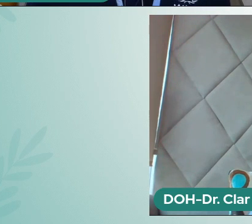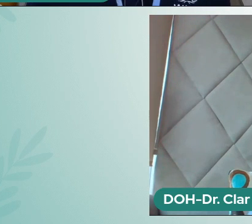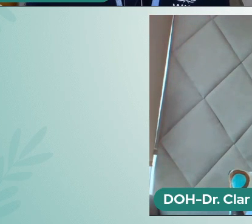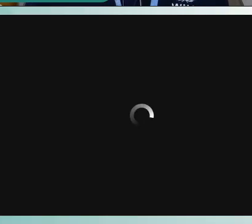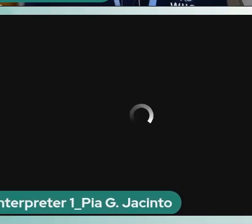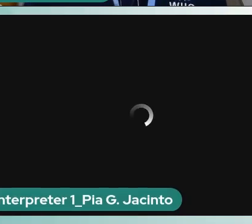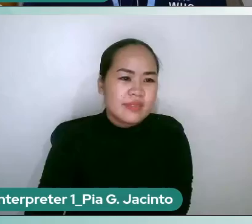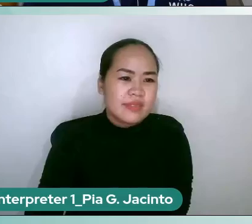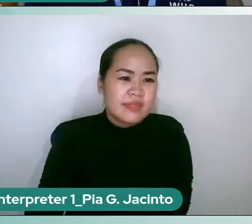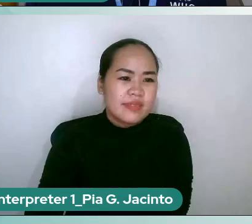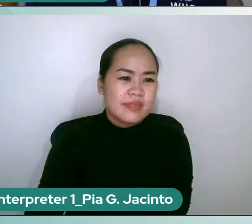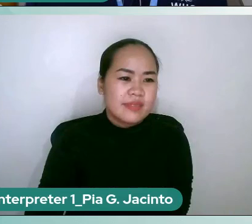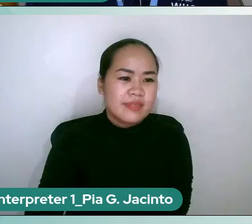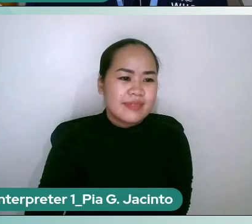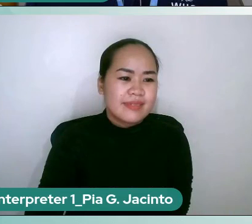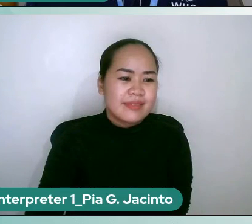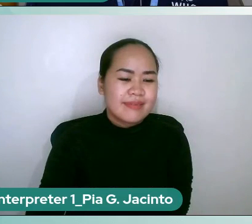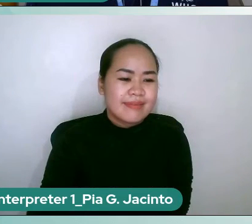your best smile.